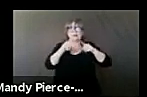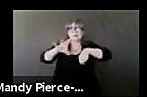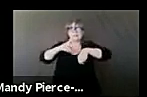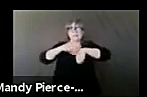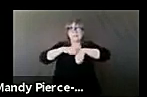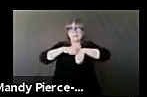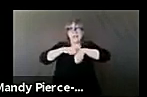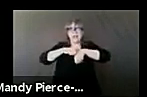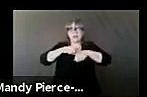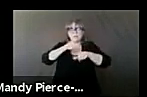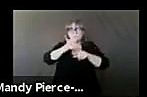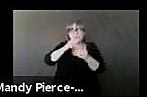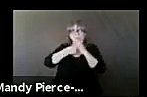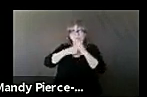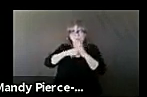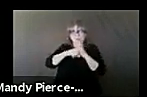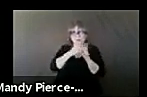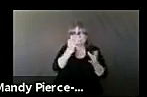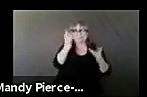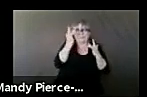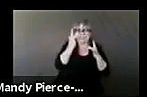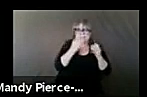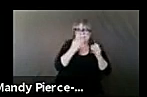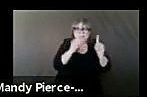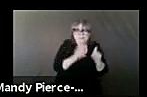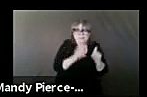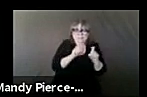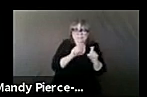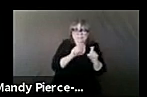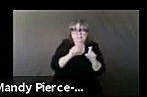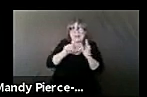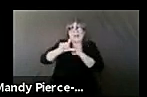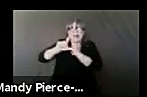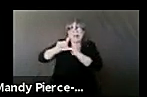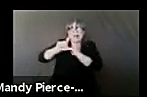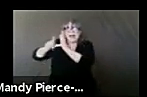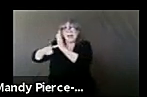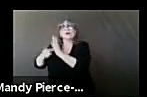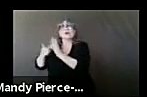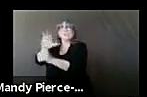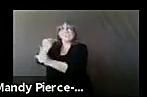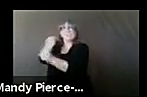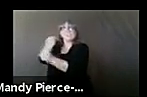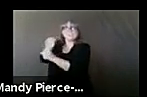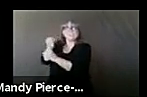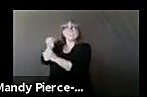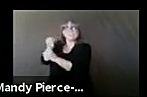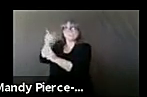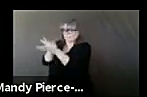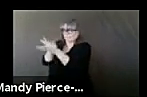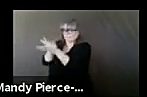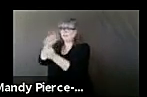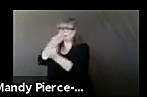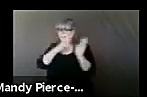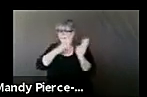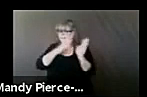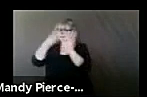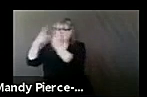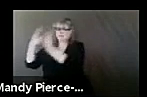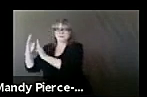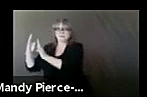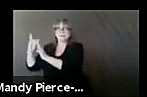health, it takes time for us to start measuring the impact of those policies. Here you see that we started seeing the impact of